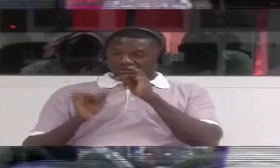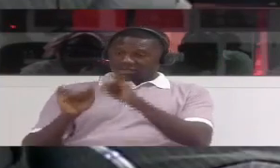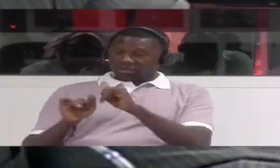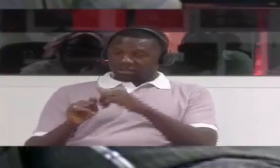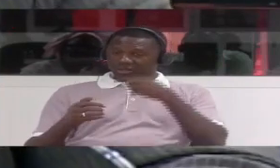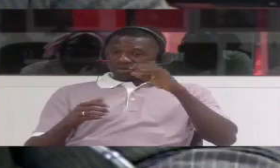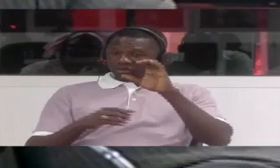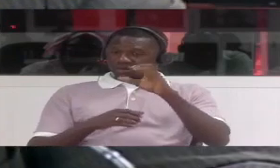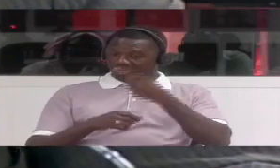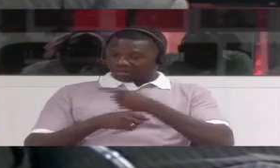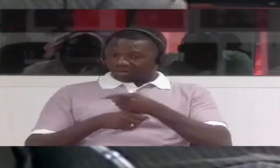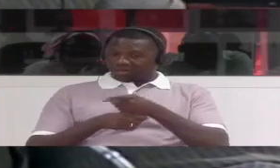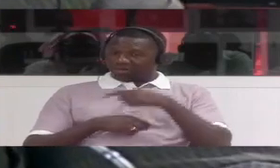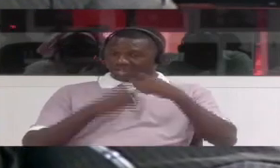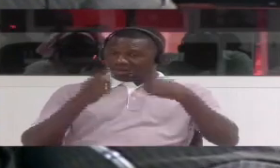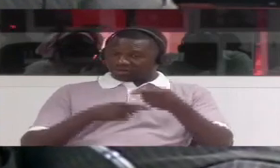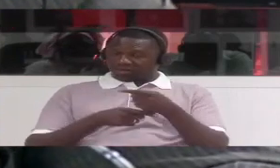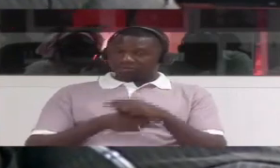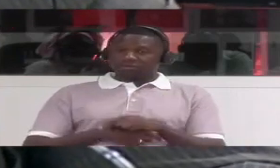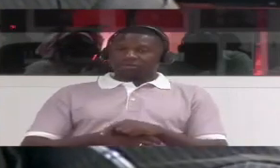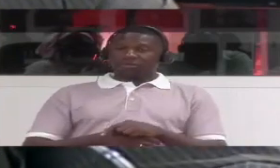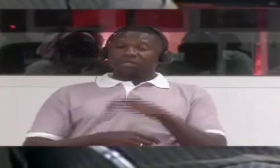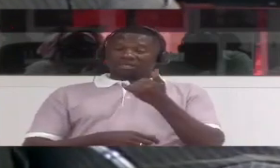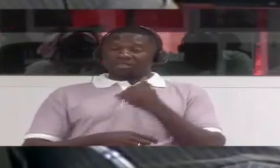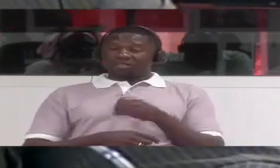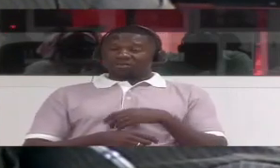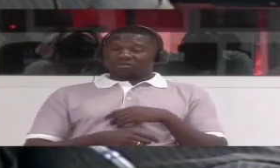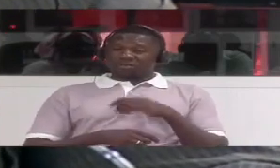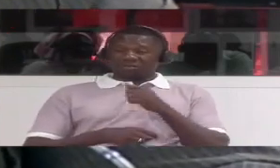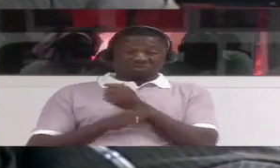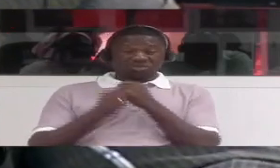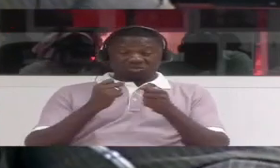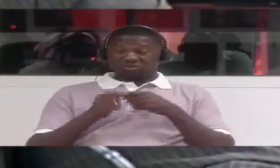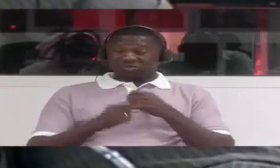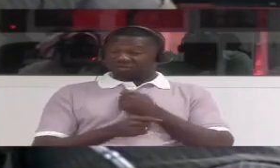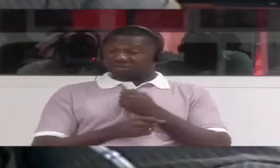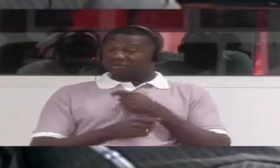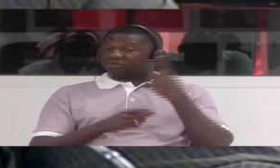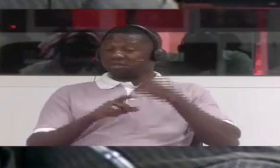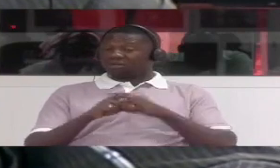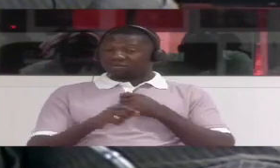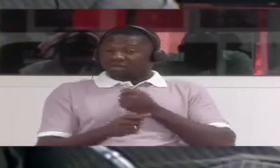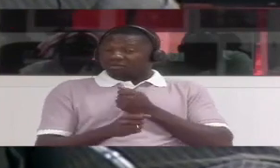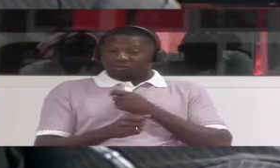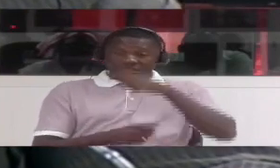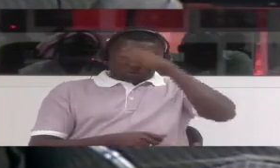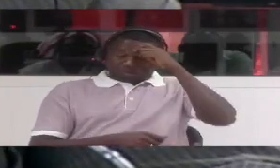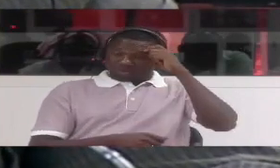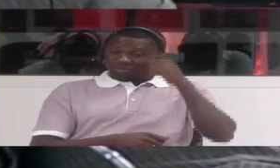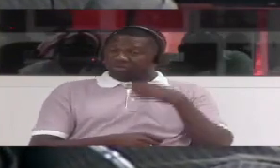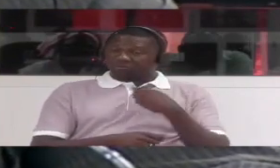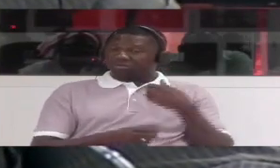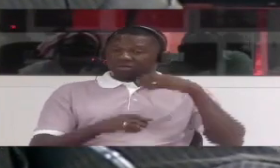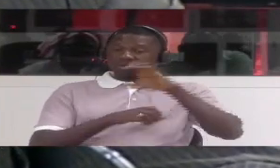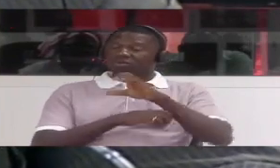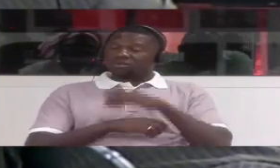thereafter? Yeah, the effect was devastating on me because for the first time I was afraid to walk in my country. And I knew